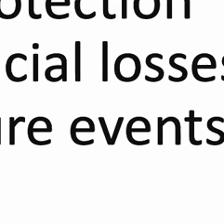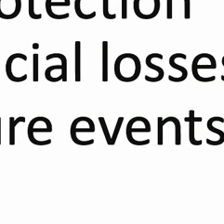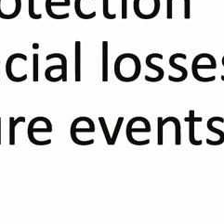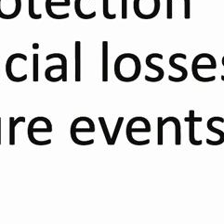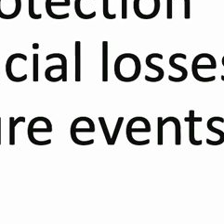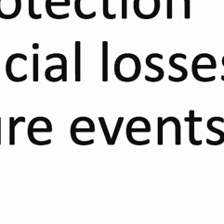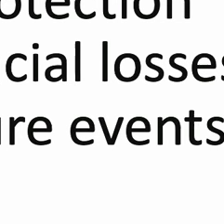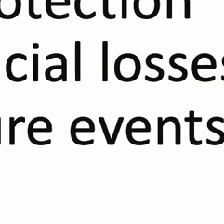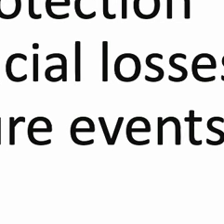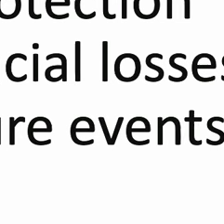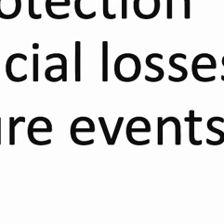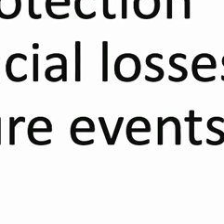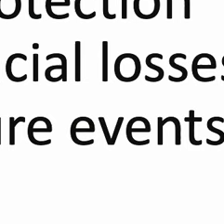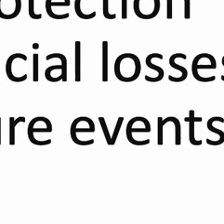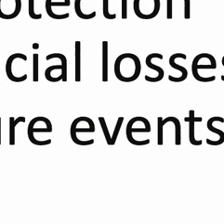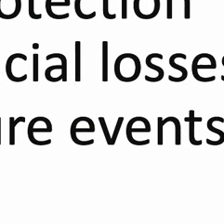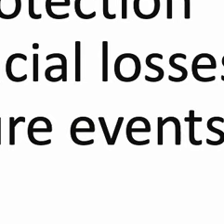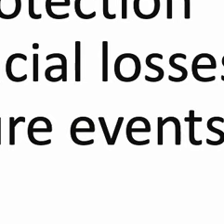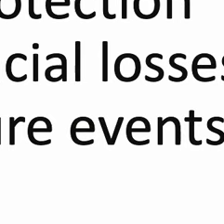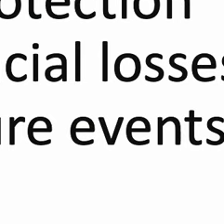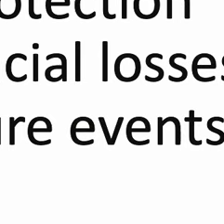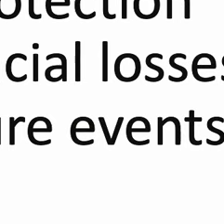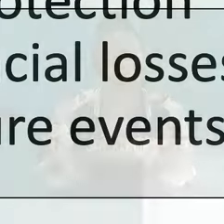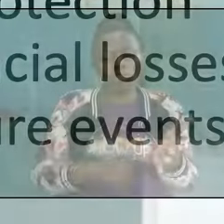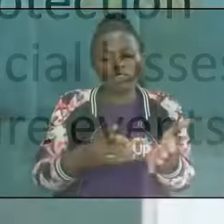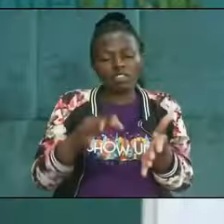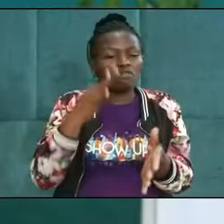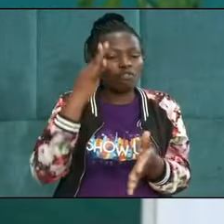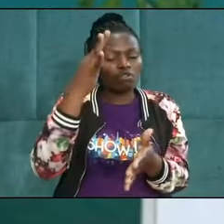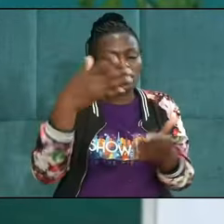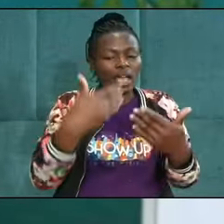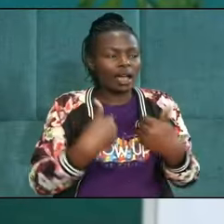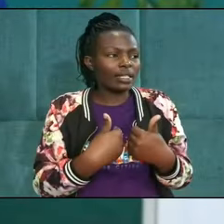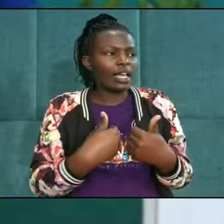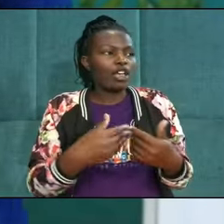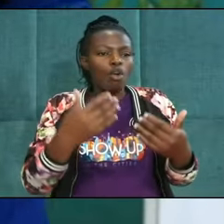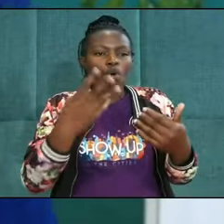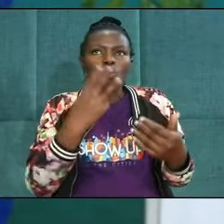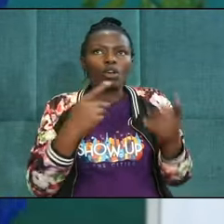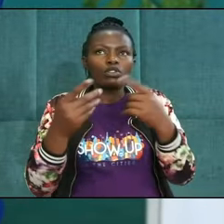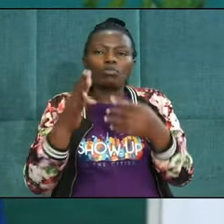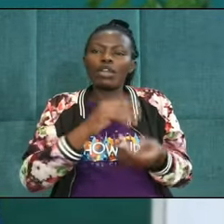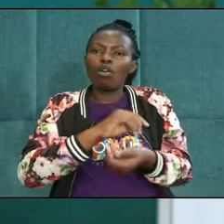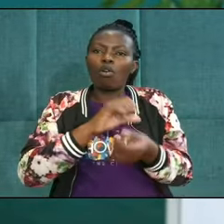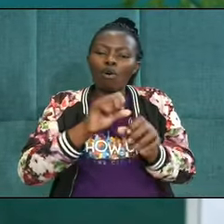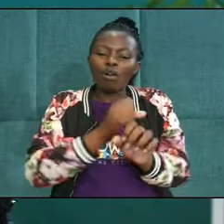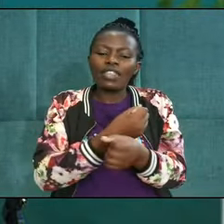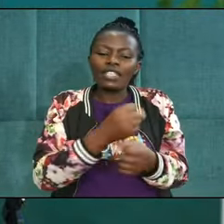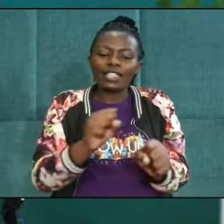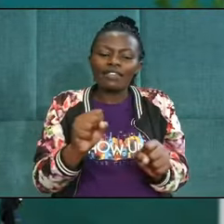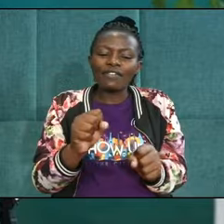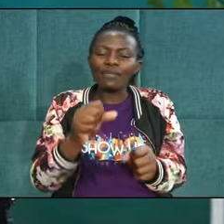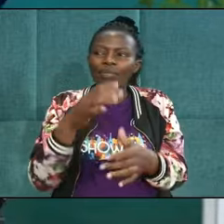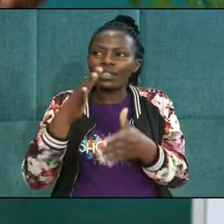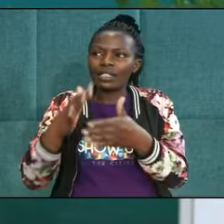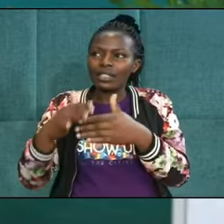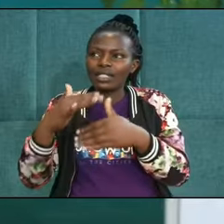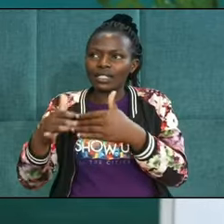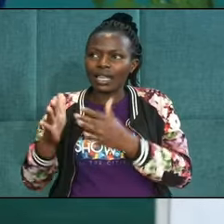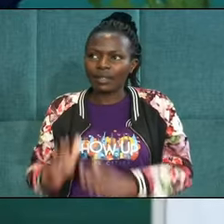know what the future holds, so you just want to be on the safe side. But today I want to share with us